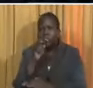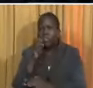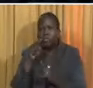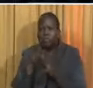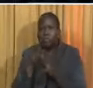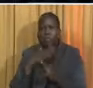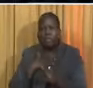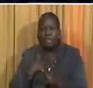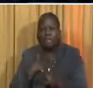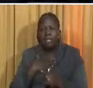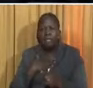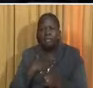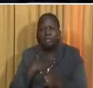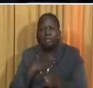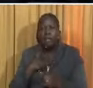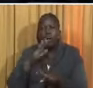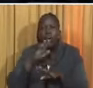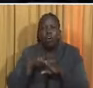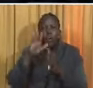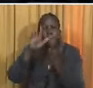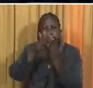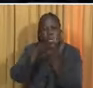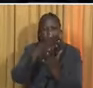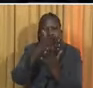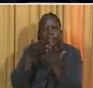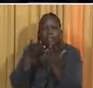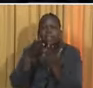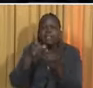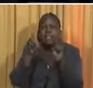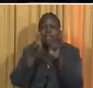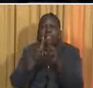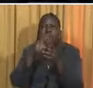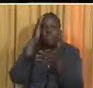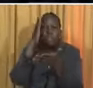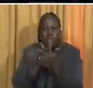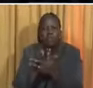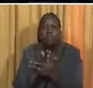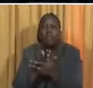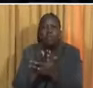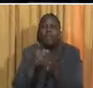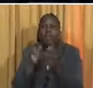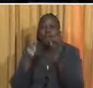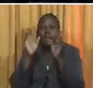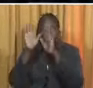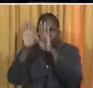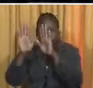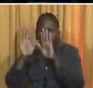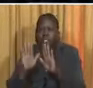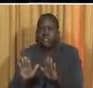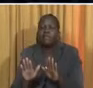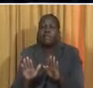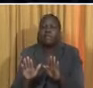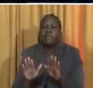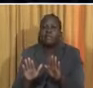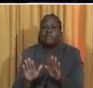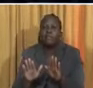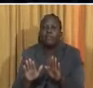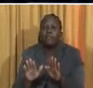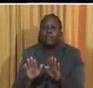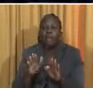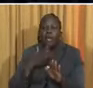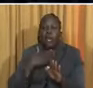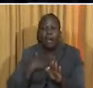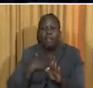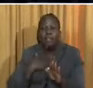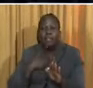course the question of basic structure doctrine, are the real nerves of this dispute. This particular